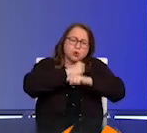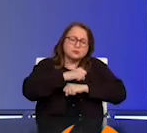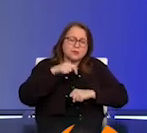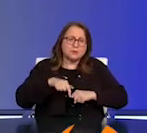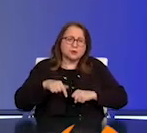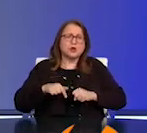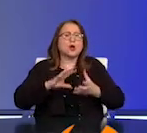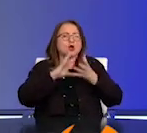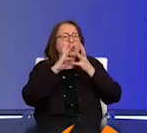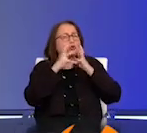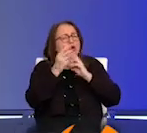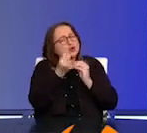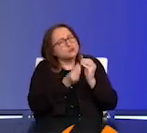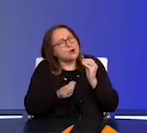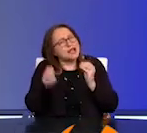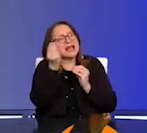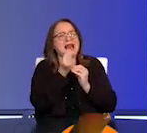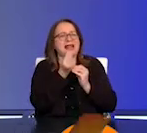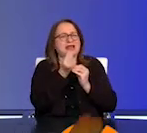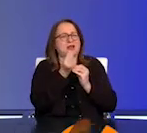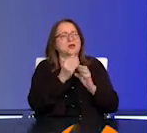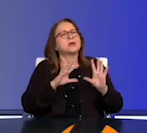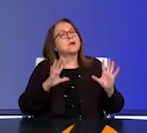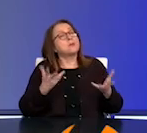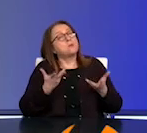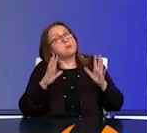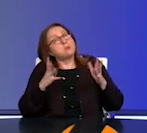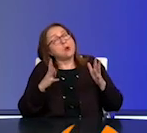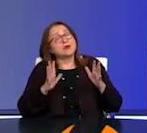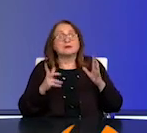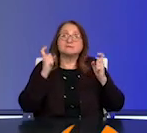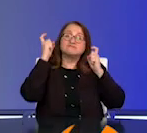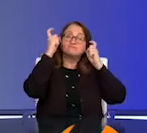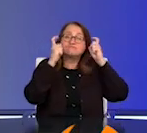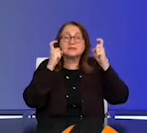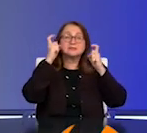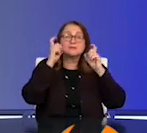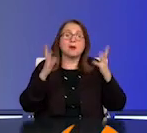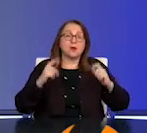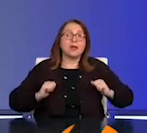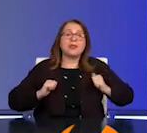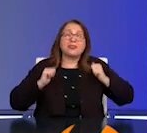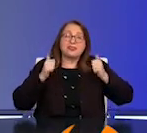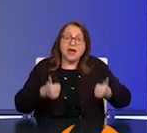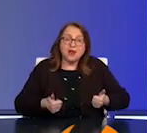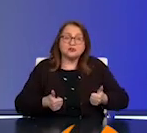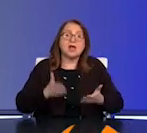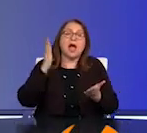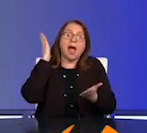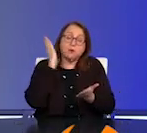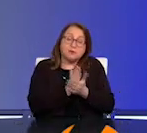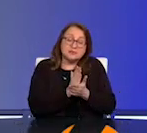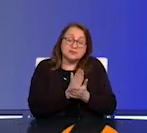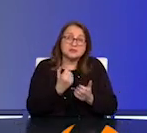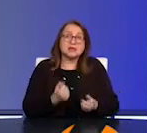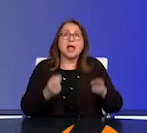path, perhaps we can take some inspiration from the courage, determination, and